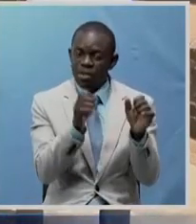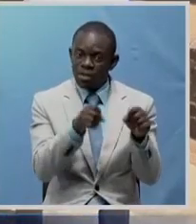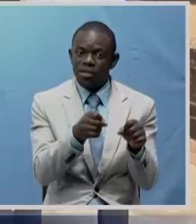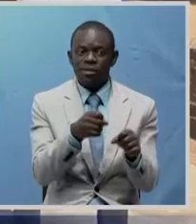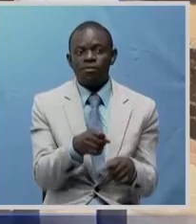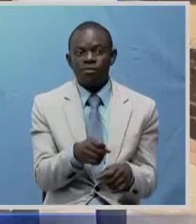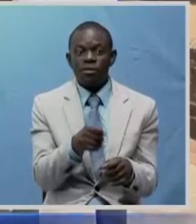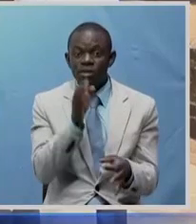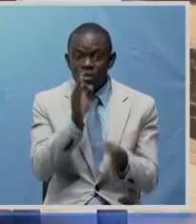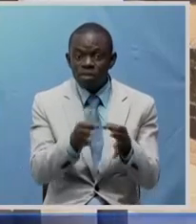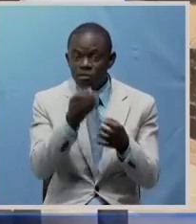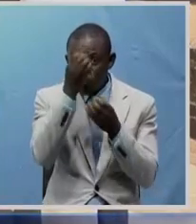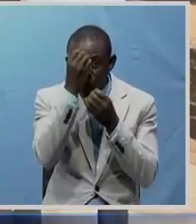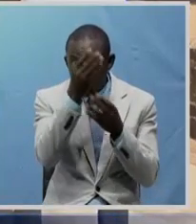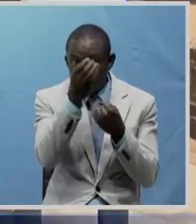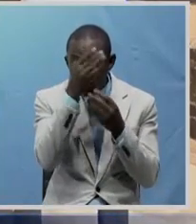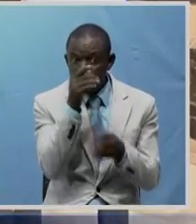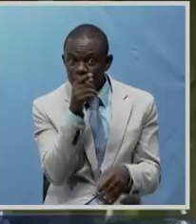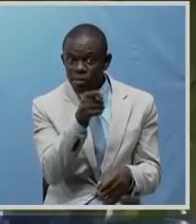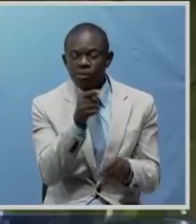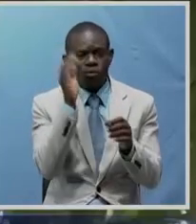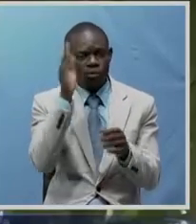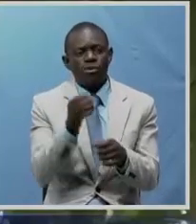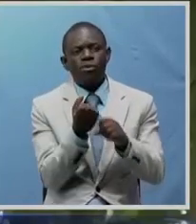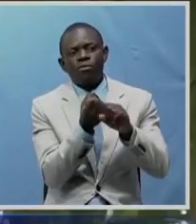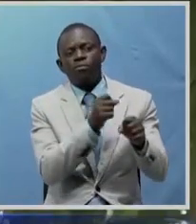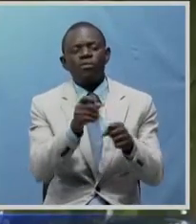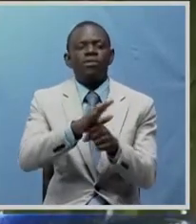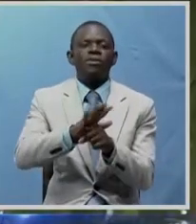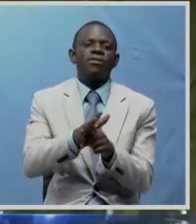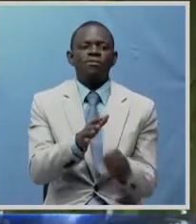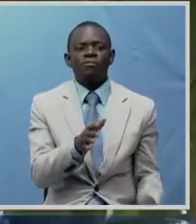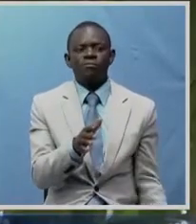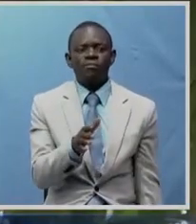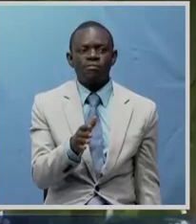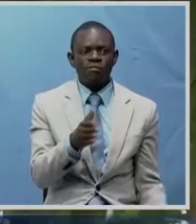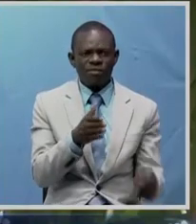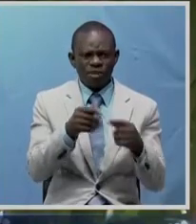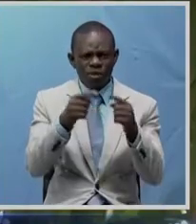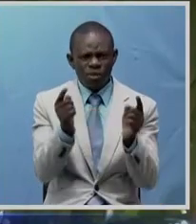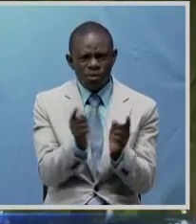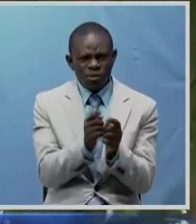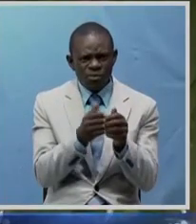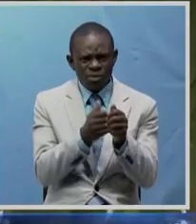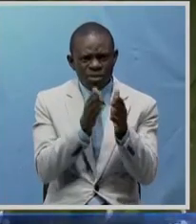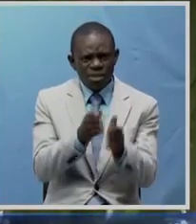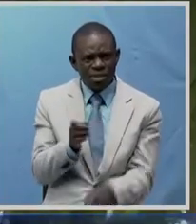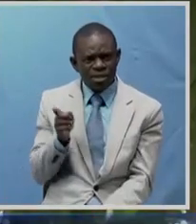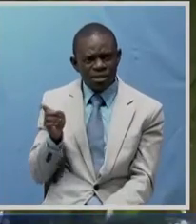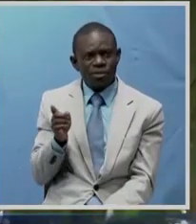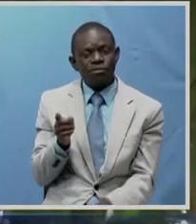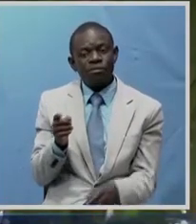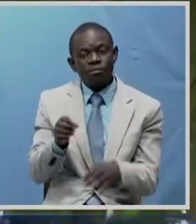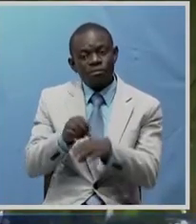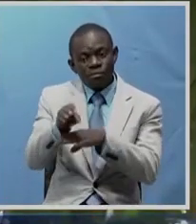may comply may be exempted from this infection. Group leader Martin Simchembu is urging youths to stay home. One of the